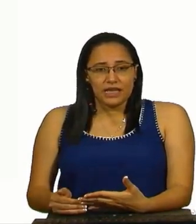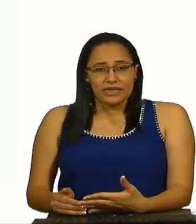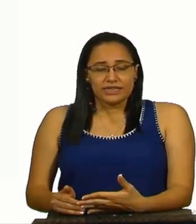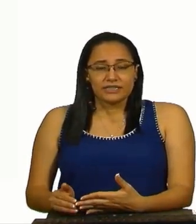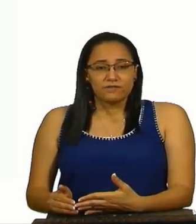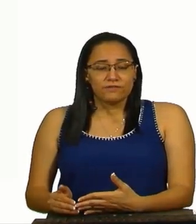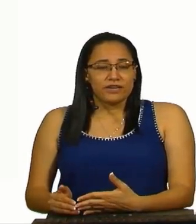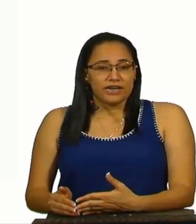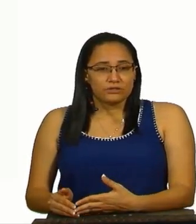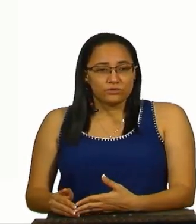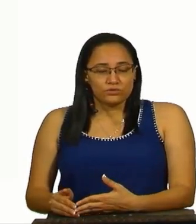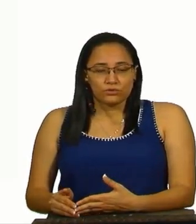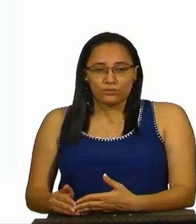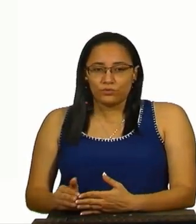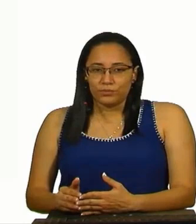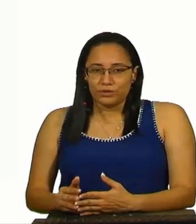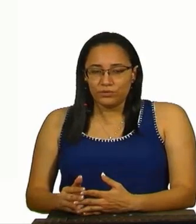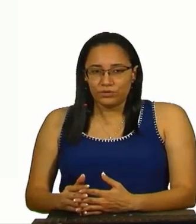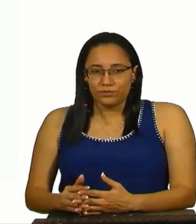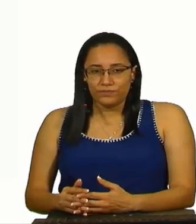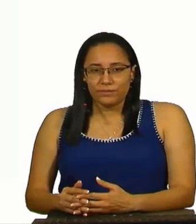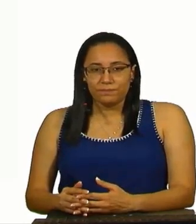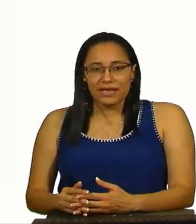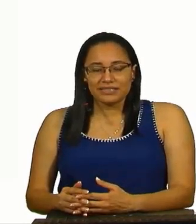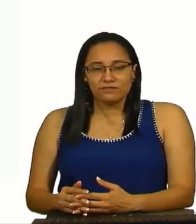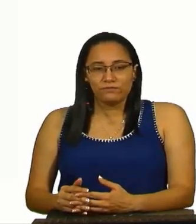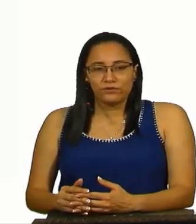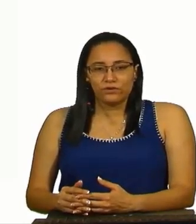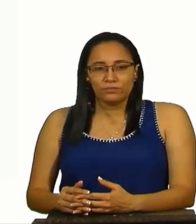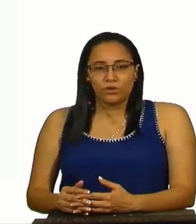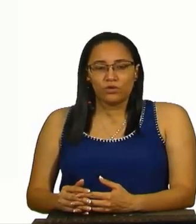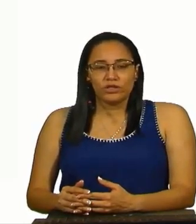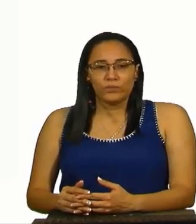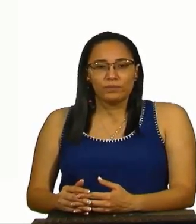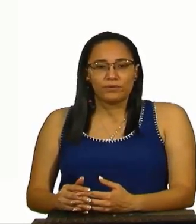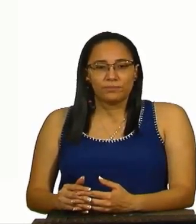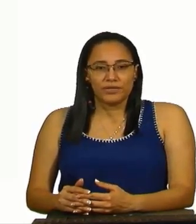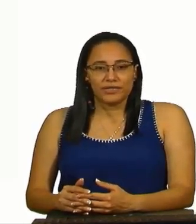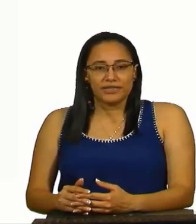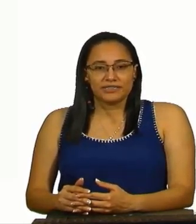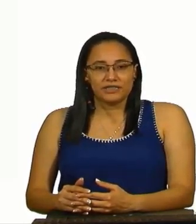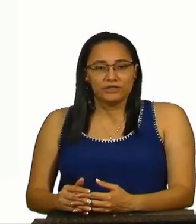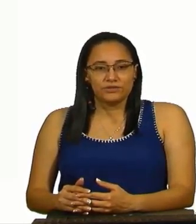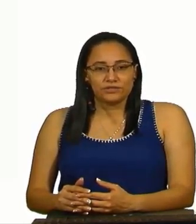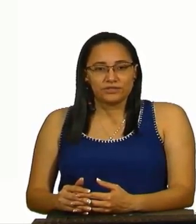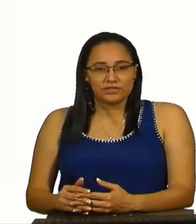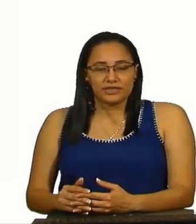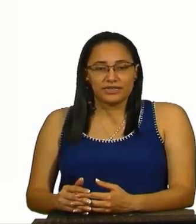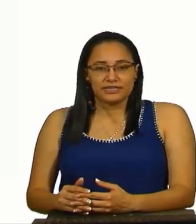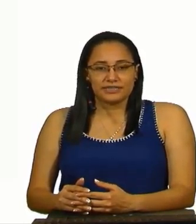diferencias que se refieren a su uso. Número uno, the passive form only with permit is used is